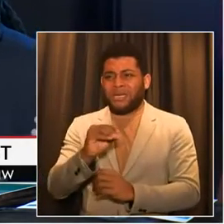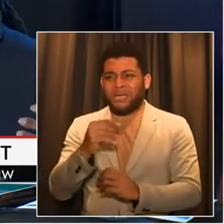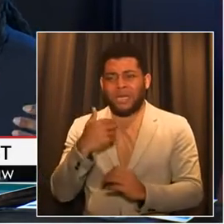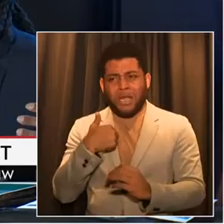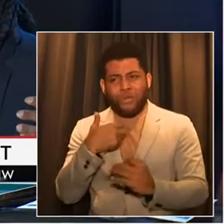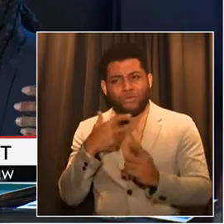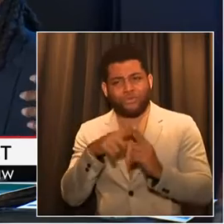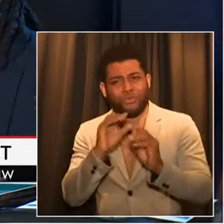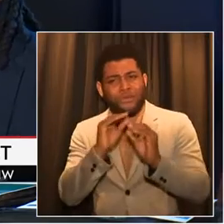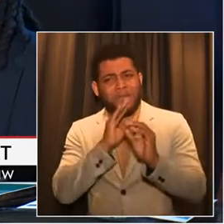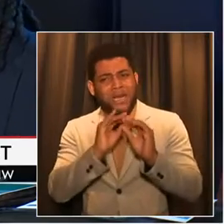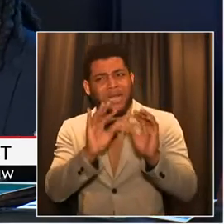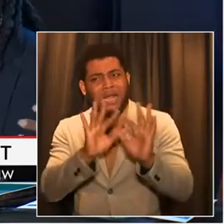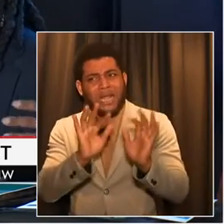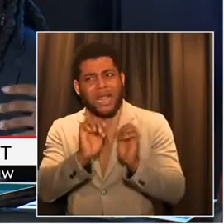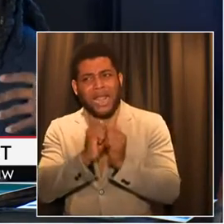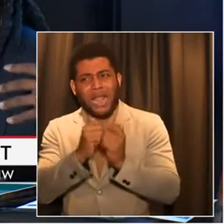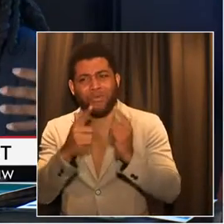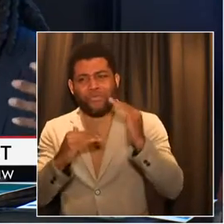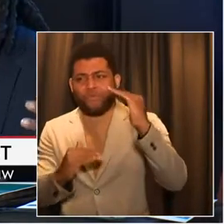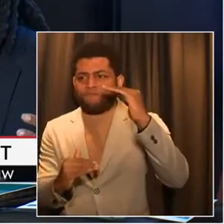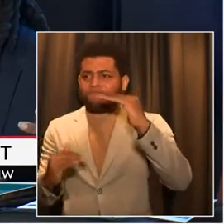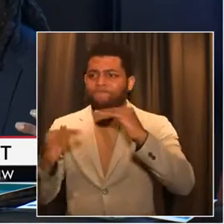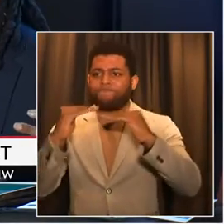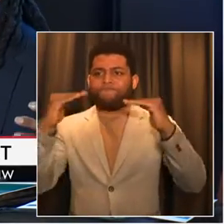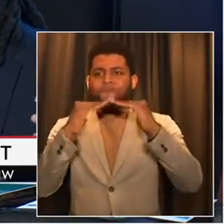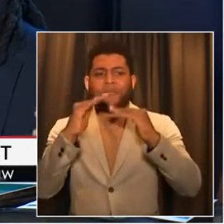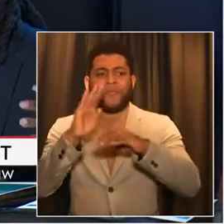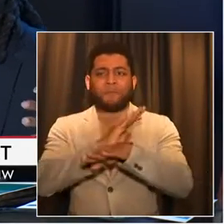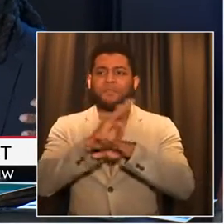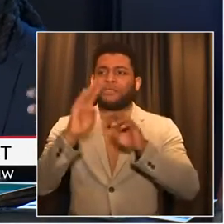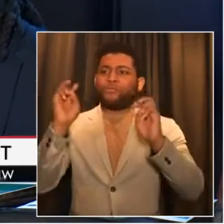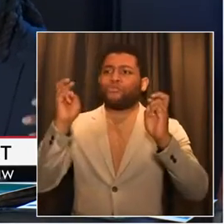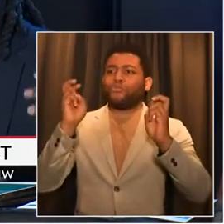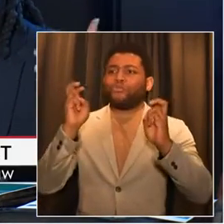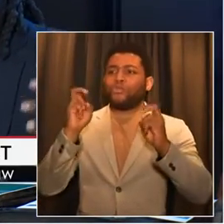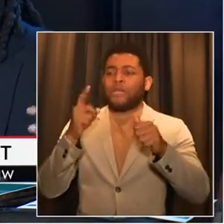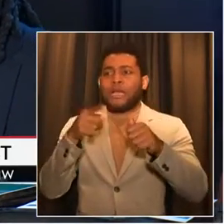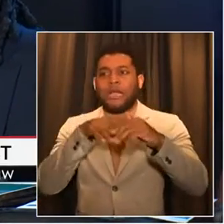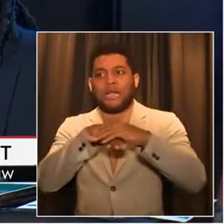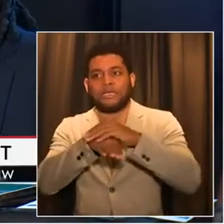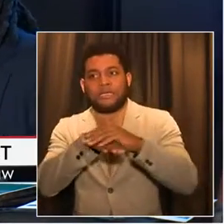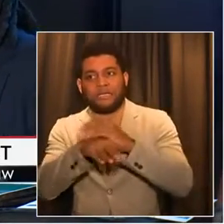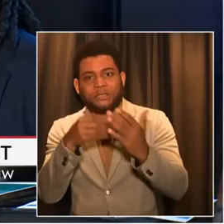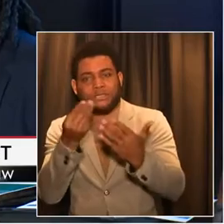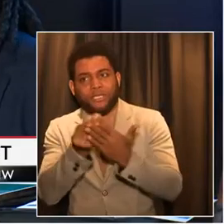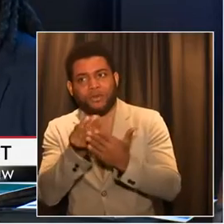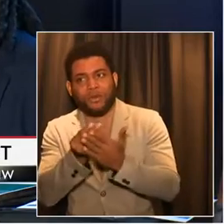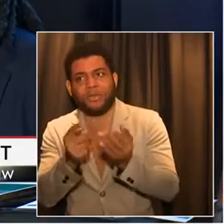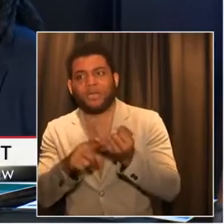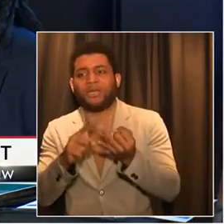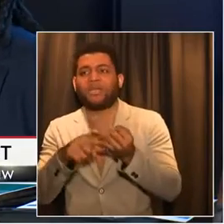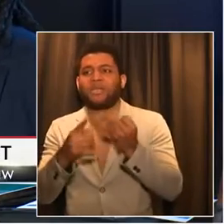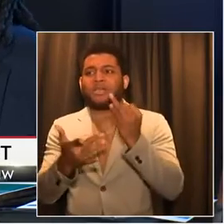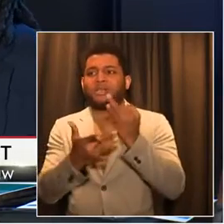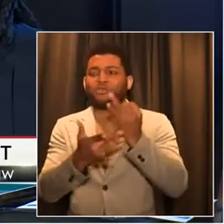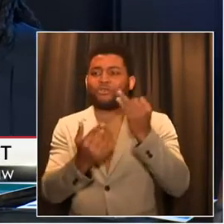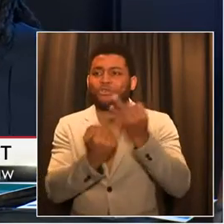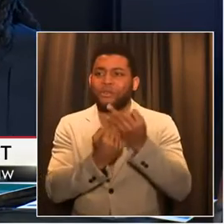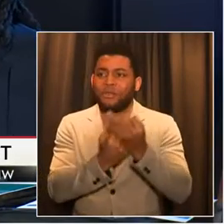business issues is access to capital, technical support, and really getting support from the district to help grow their businesses. I know in